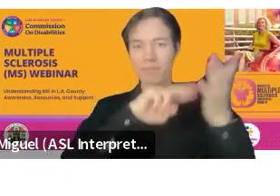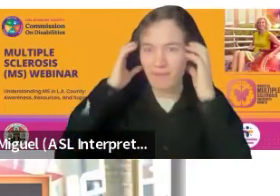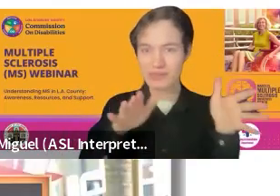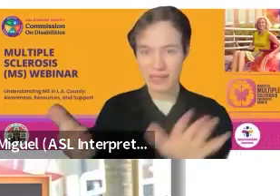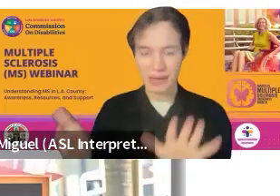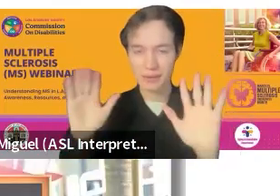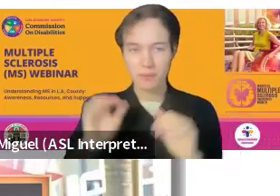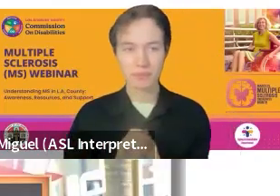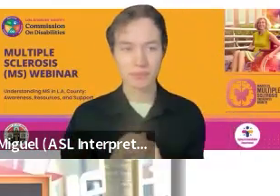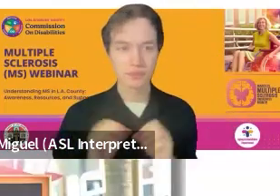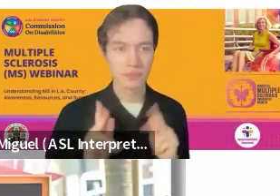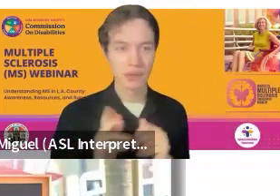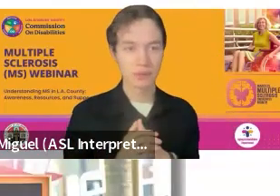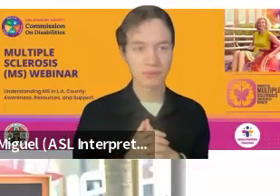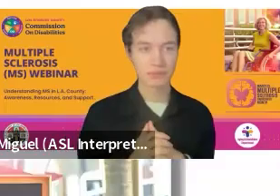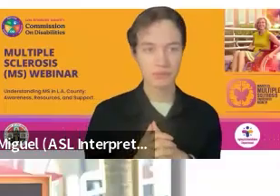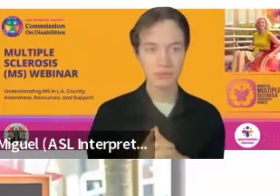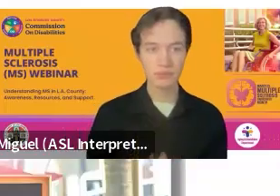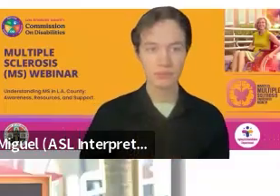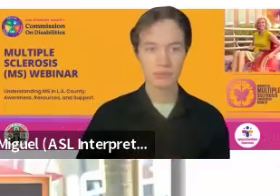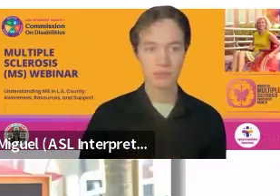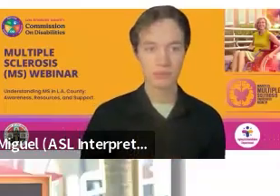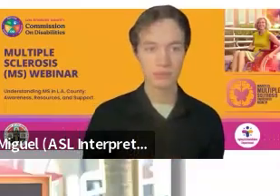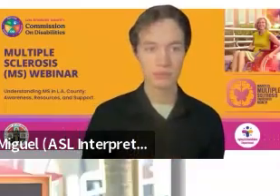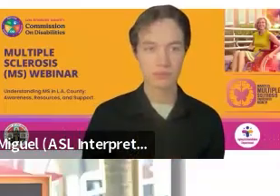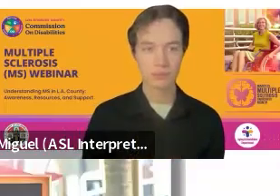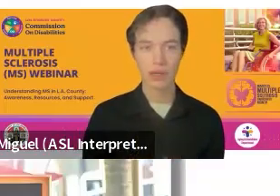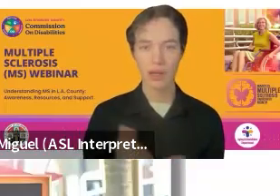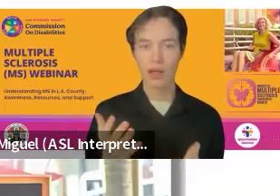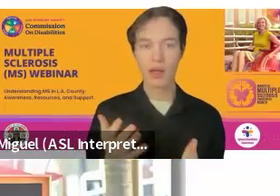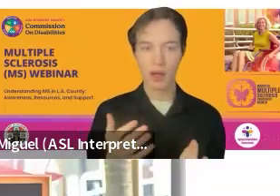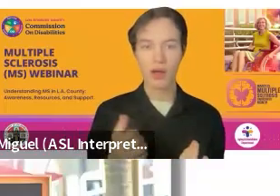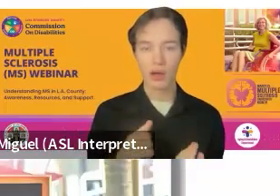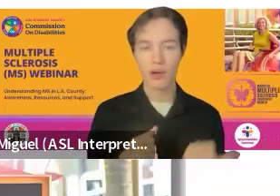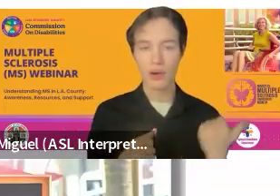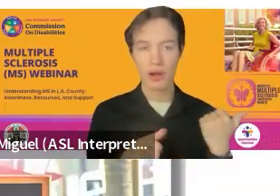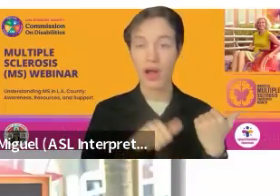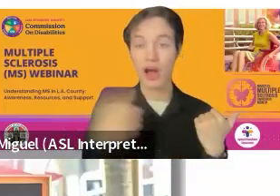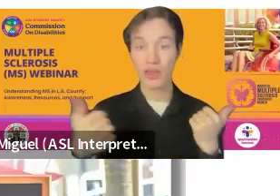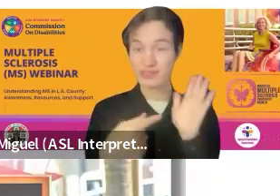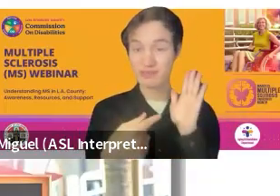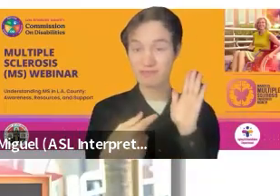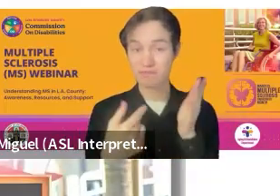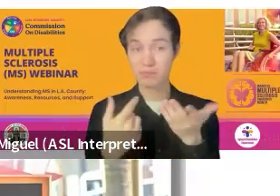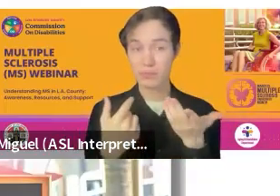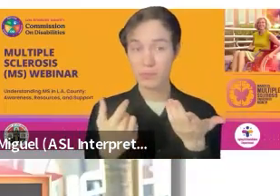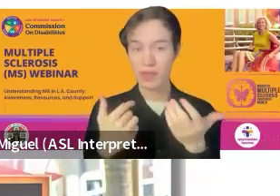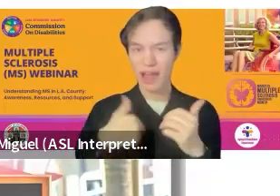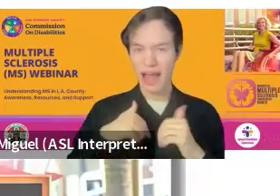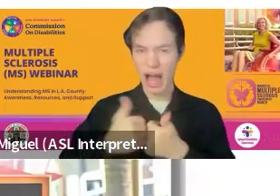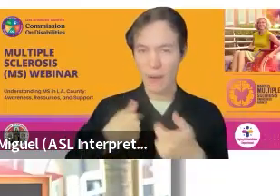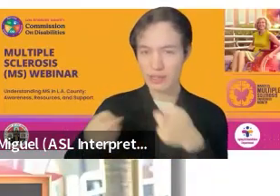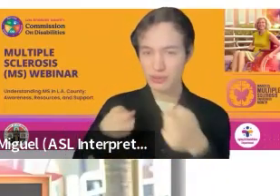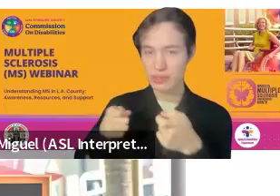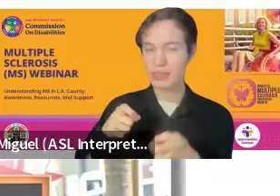Okay, so another part of my management is actually managing the symptoms of MS. So these